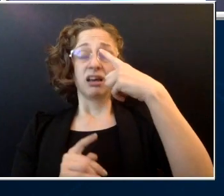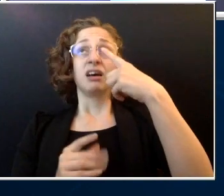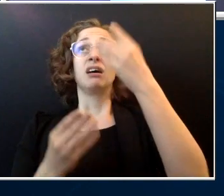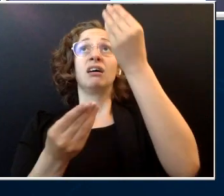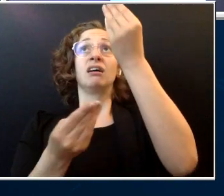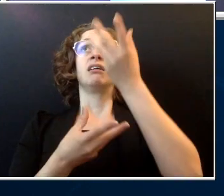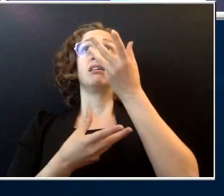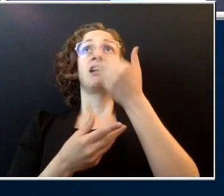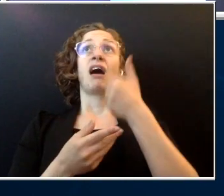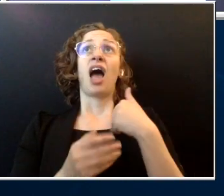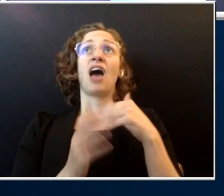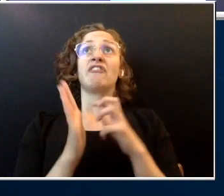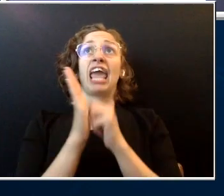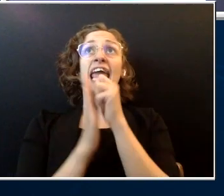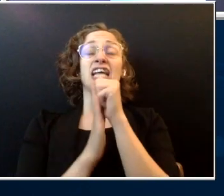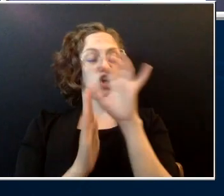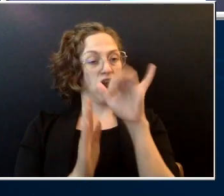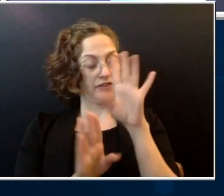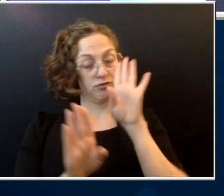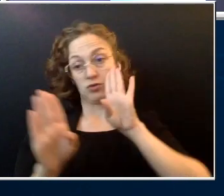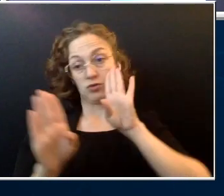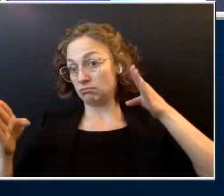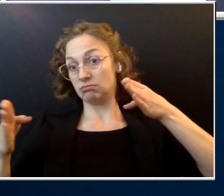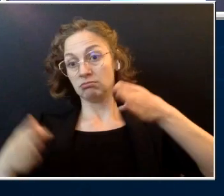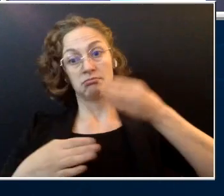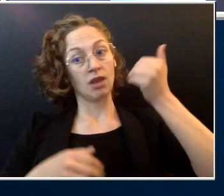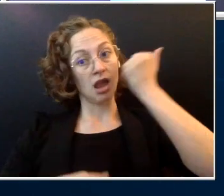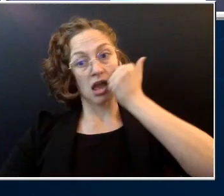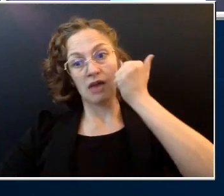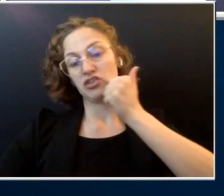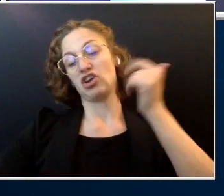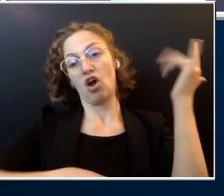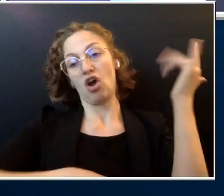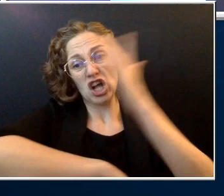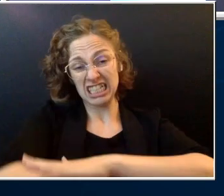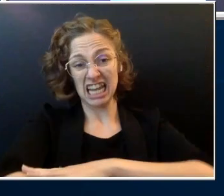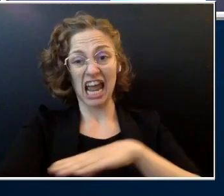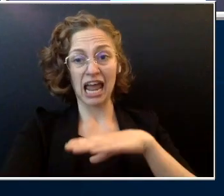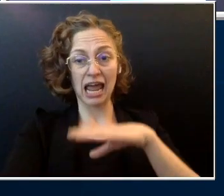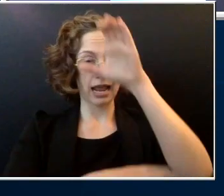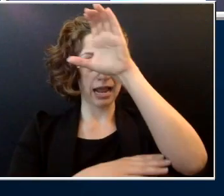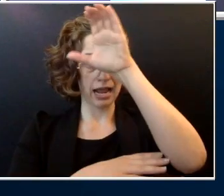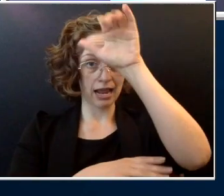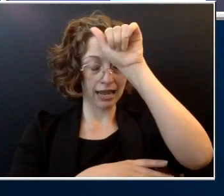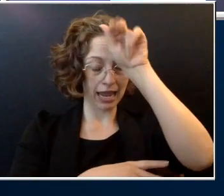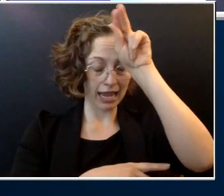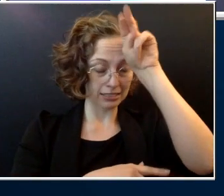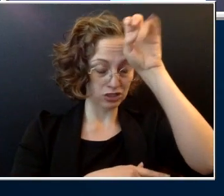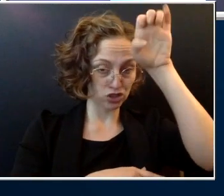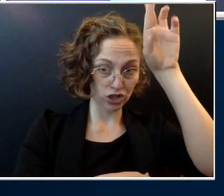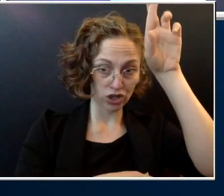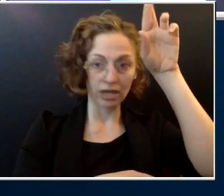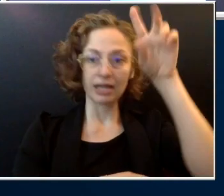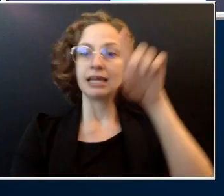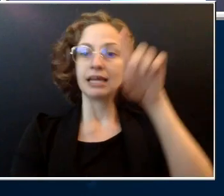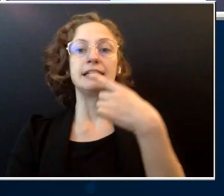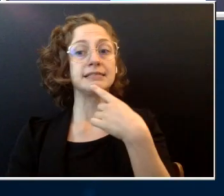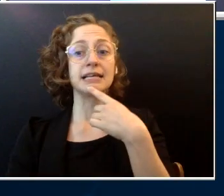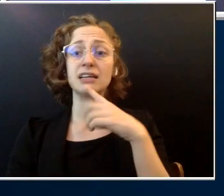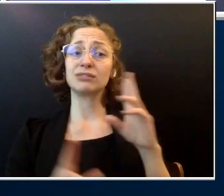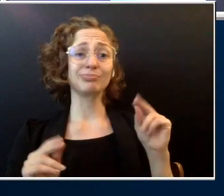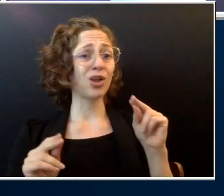on the cancer every day, all day. And he's saying, nope, cancer's going to have to work around my life. No, that's a really, exactly really good lesson. And kind of on that